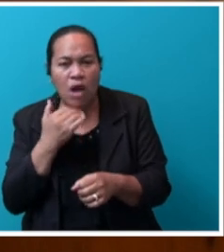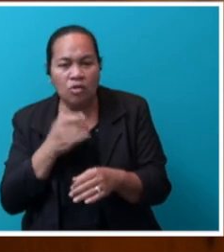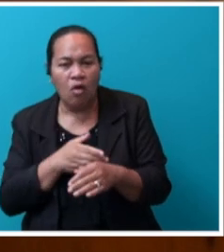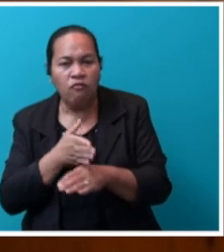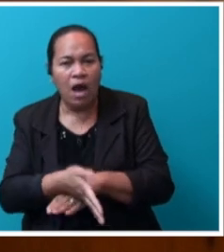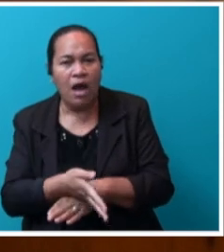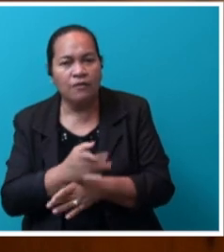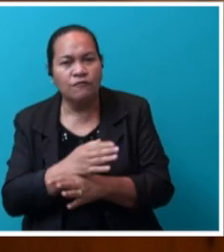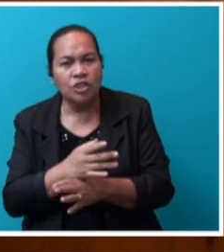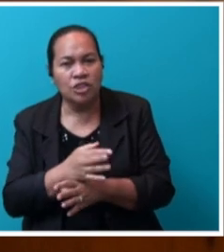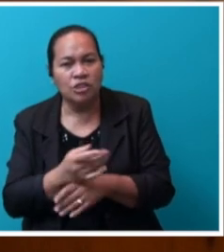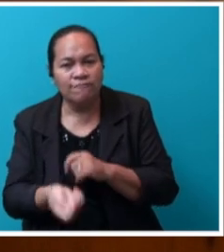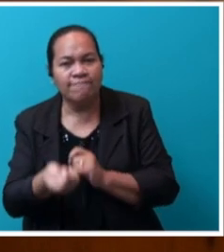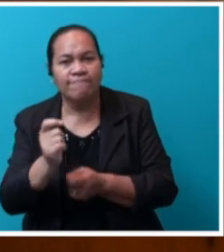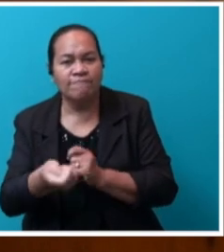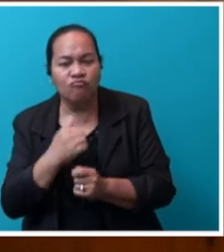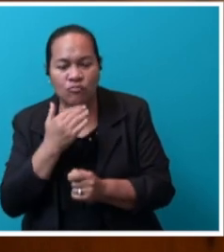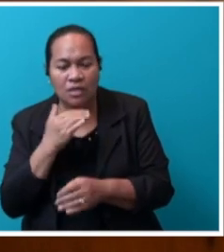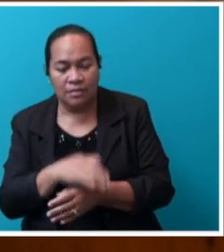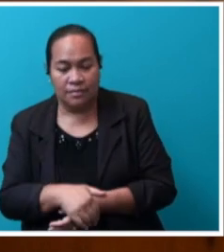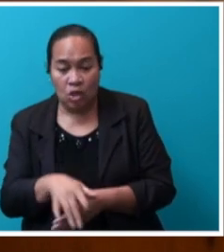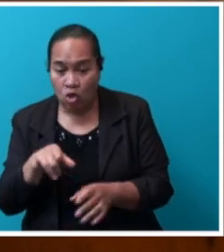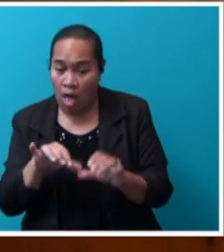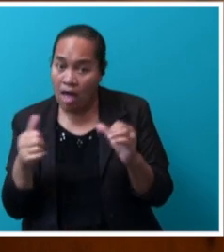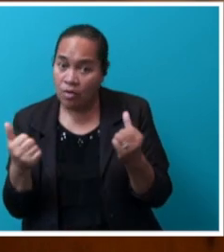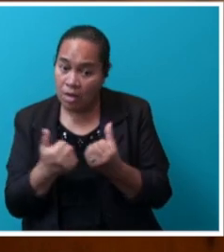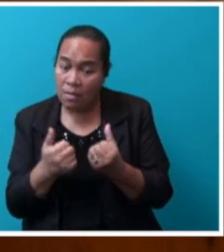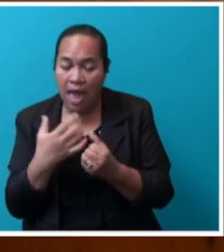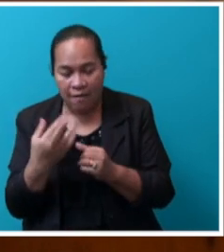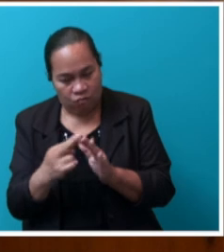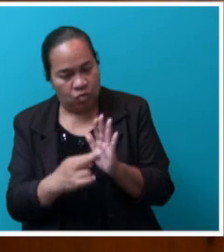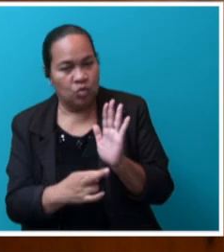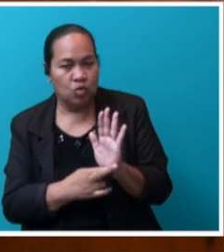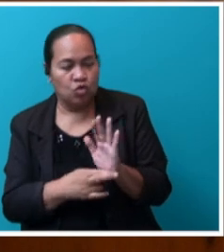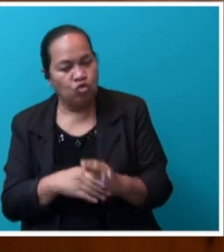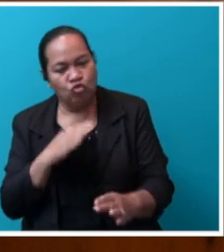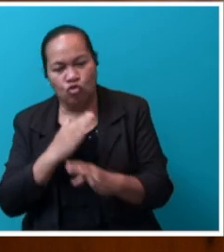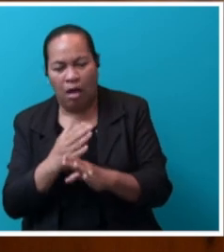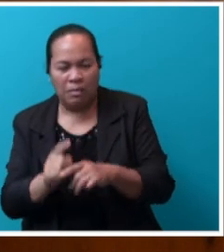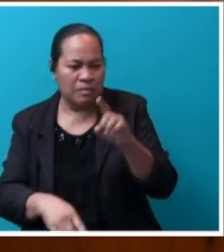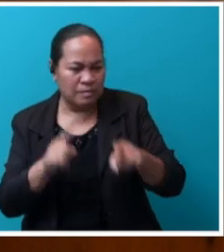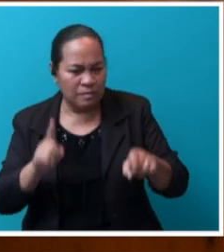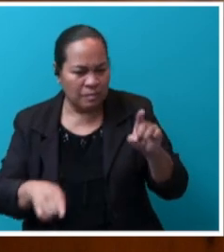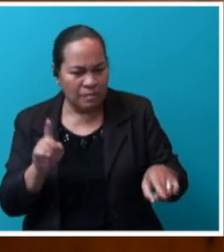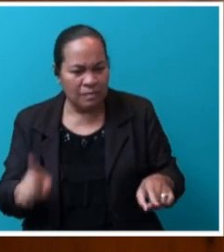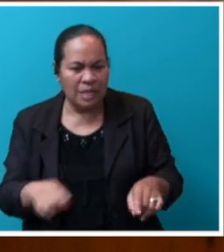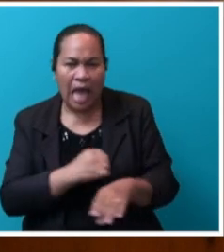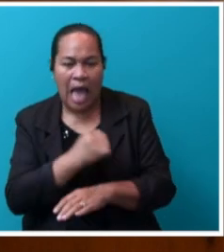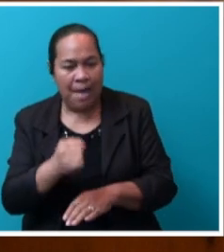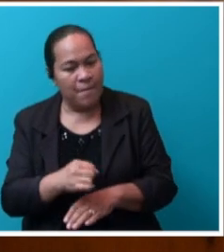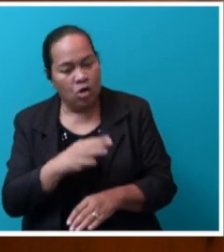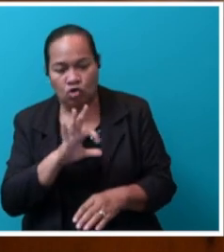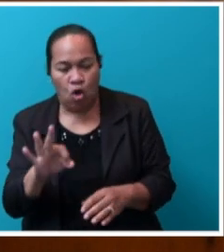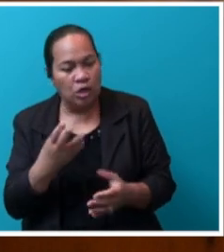overfishing. The agreement sets rules to stop government from giving financial support to